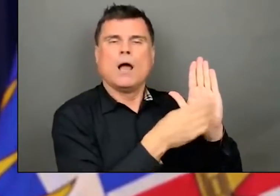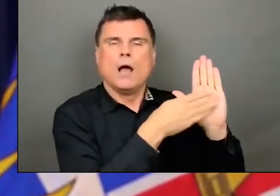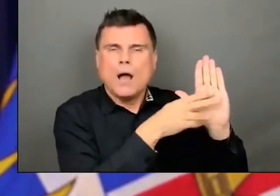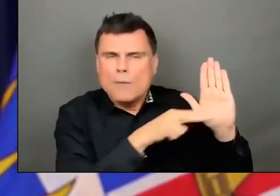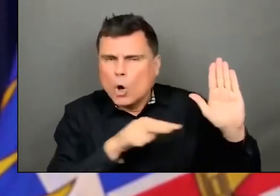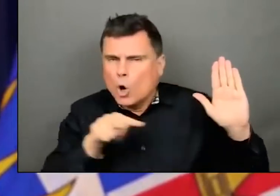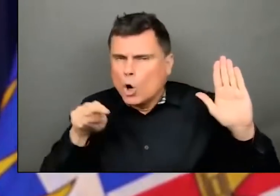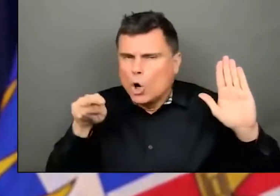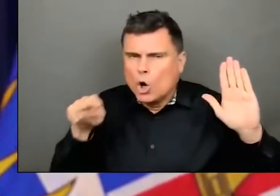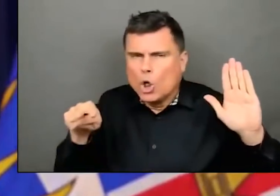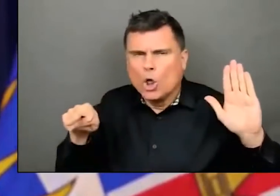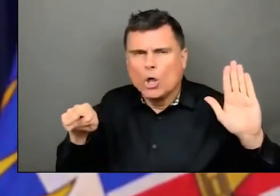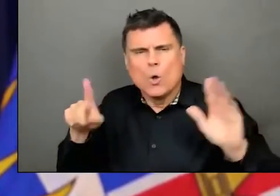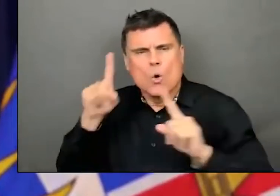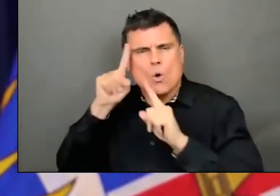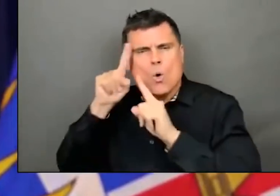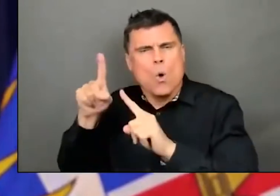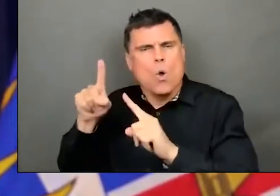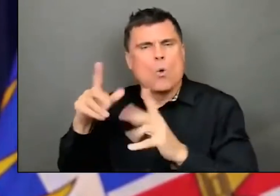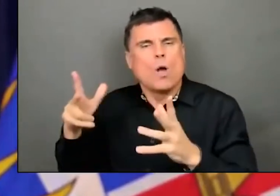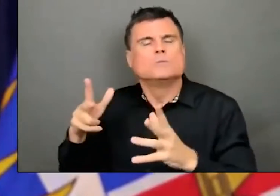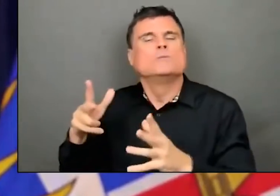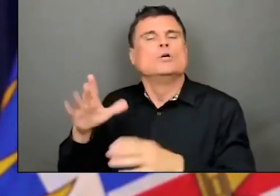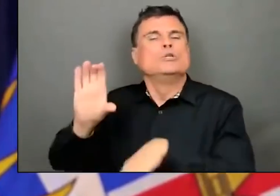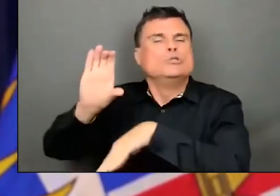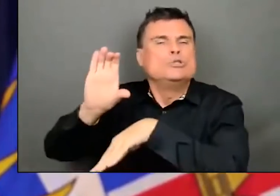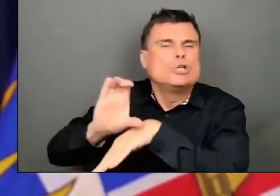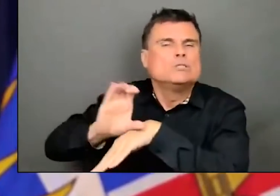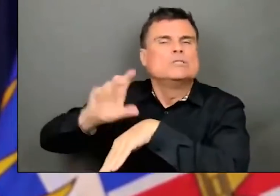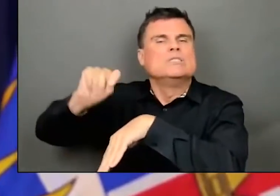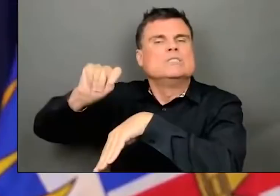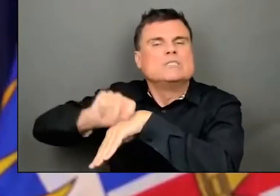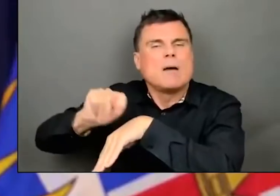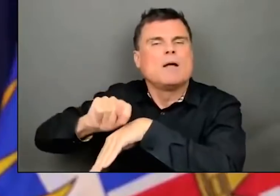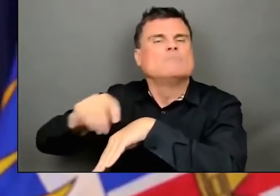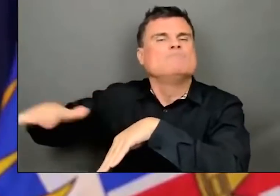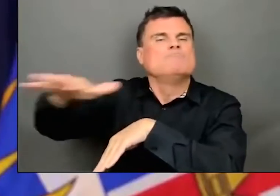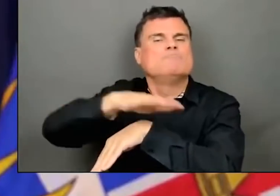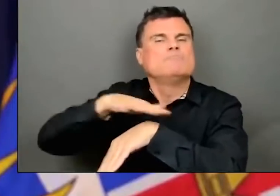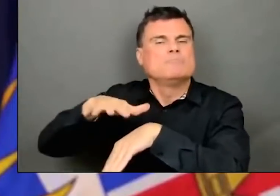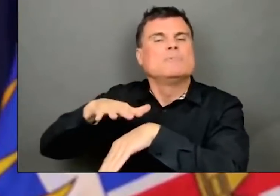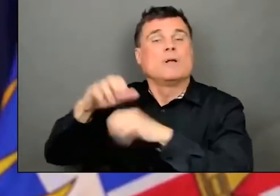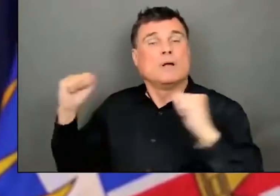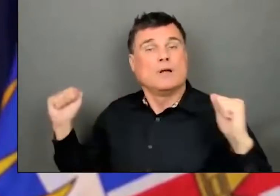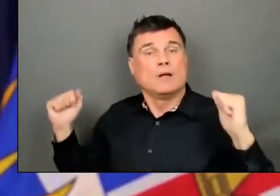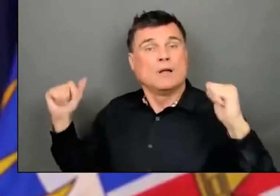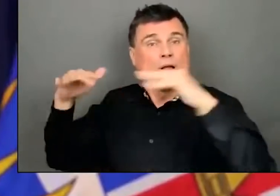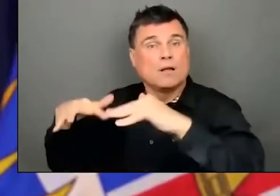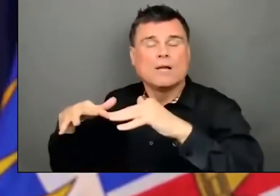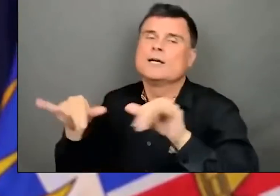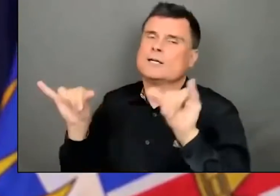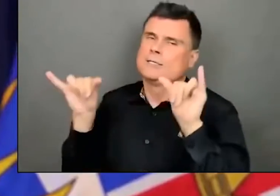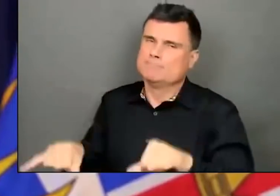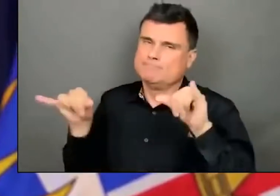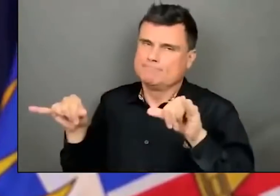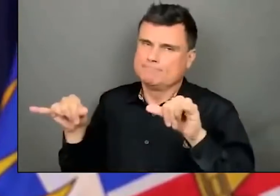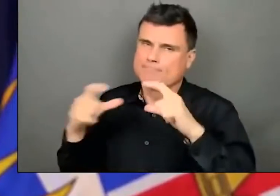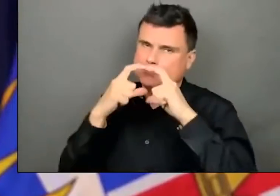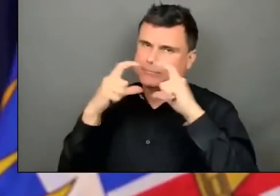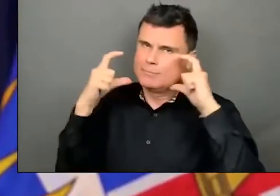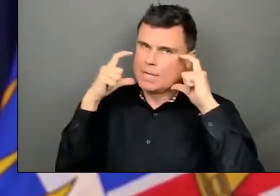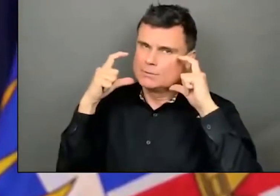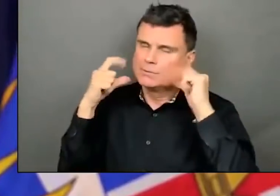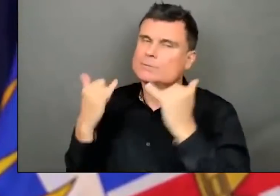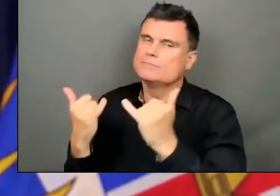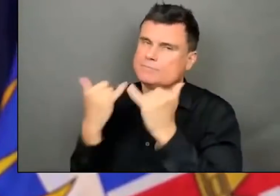partnership with many faith leaders across the province guidance for faith services and how to safely have faith